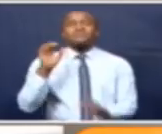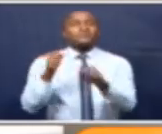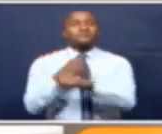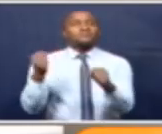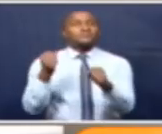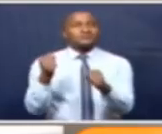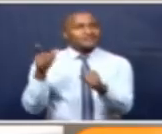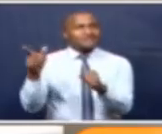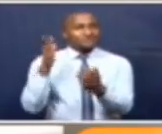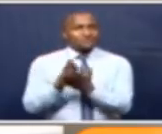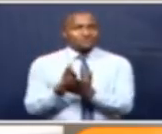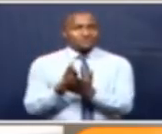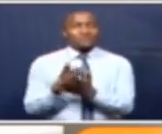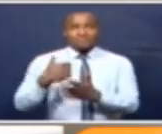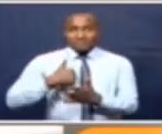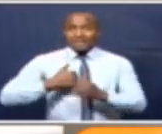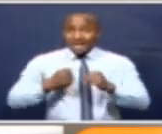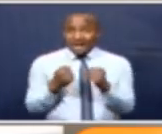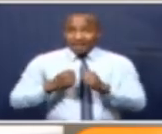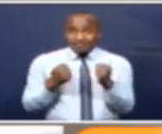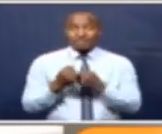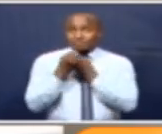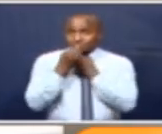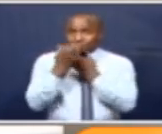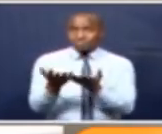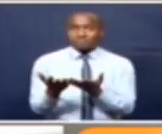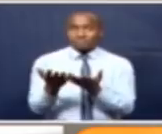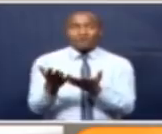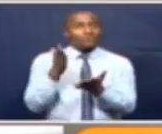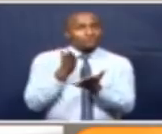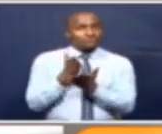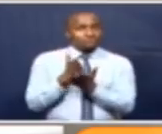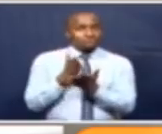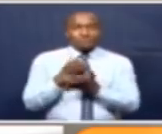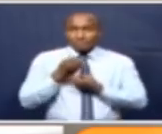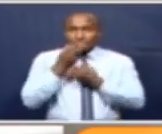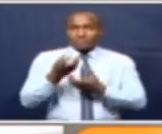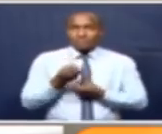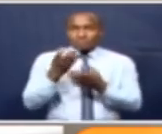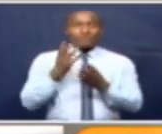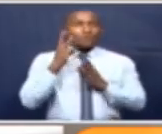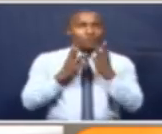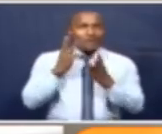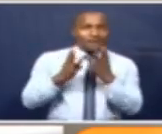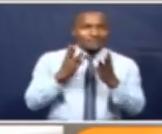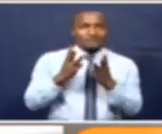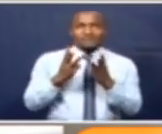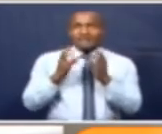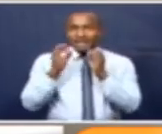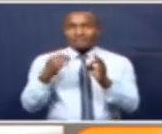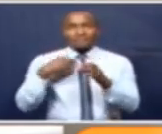so I have been privileged to be in a position whereby I can be able to speak without the same concerns that I would have had if I was in the